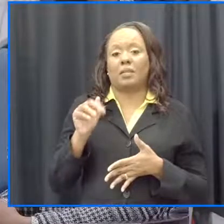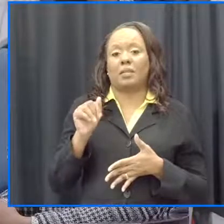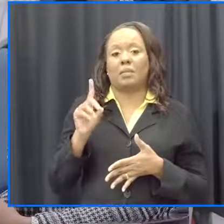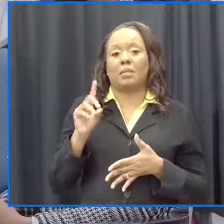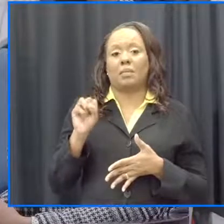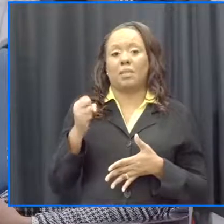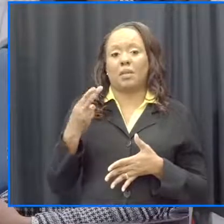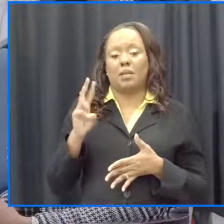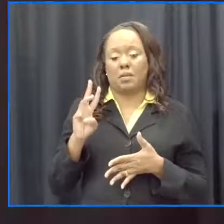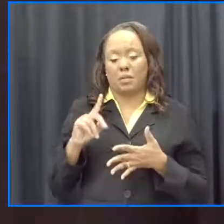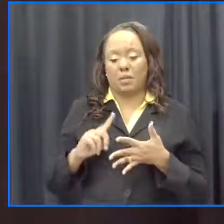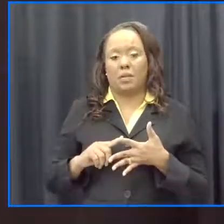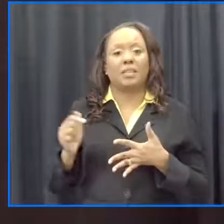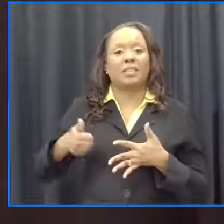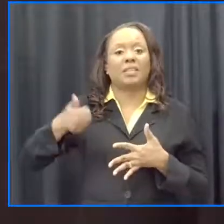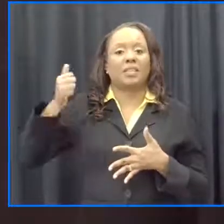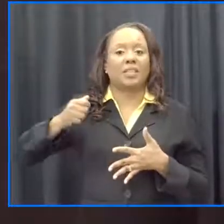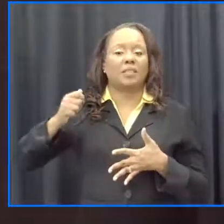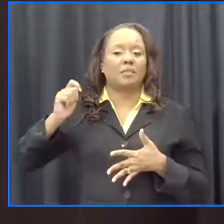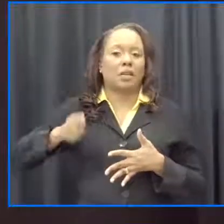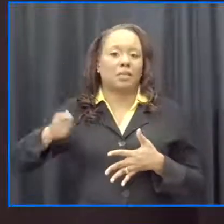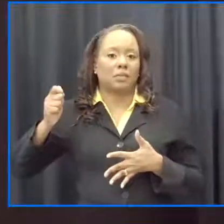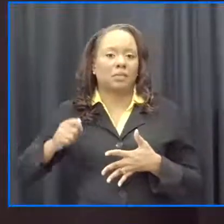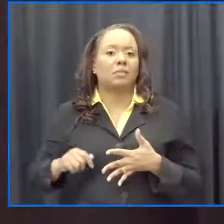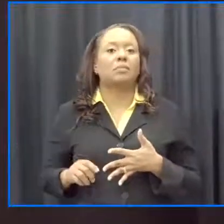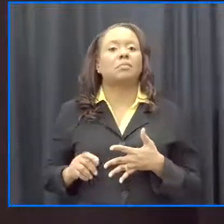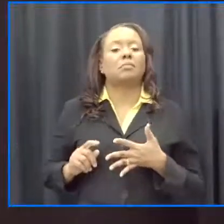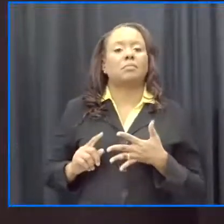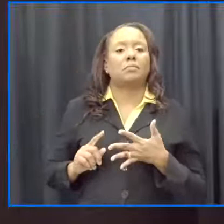Justice, Mr. Attorney,